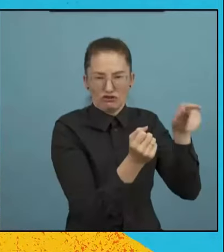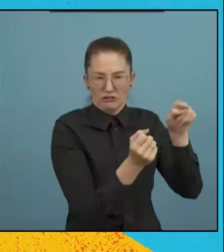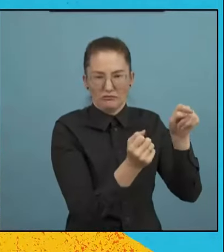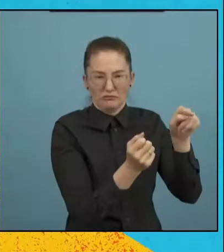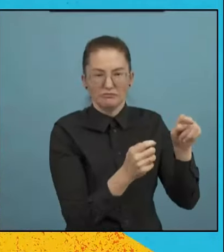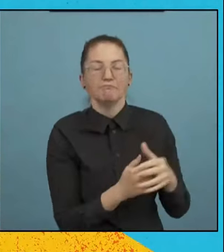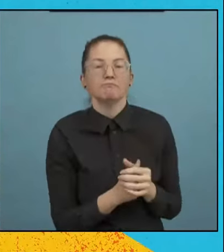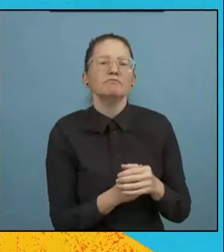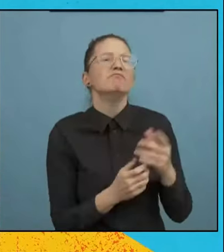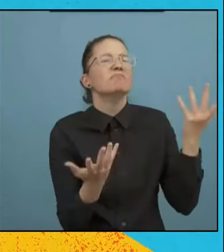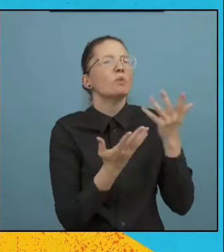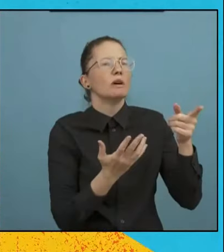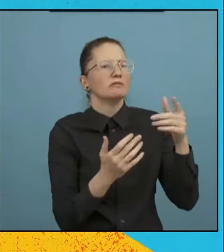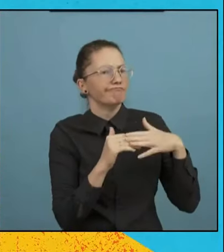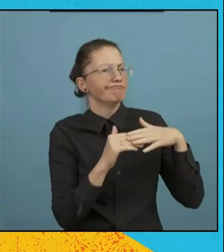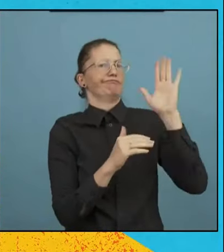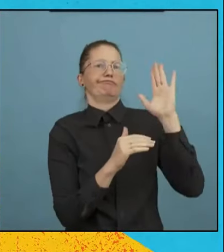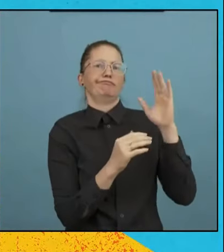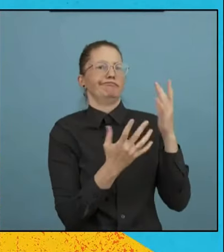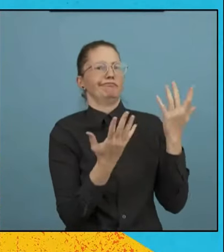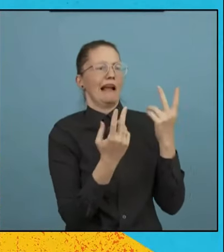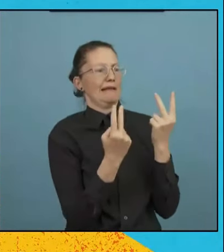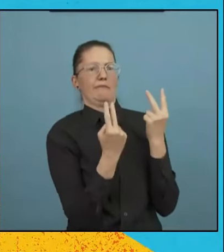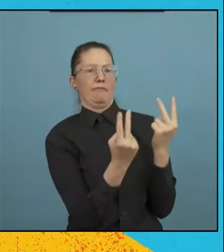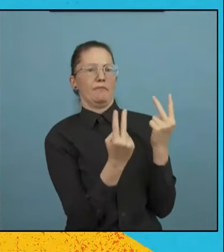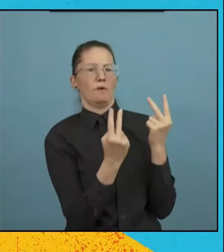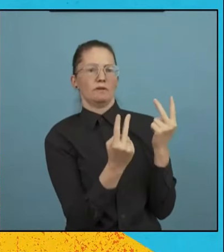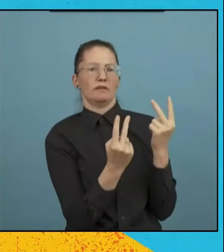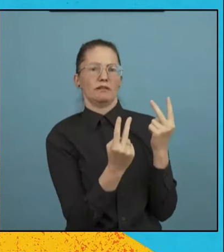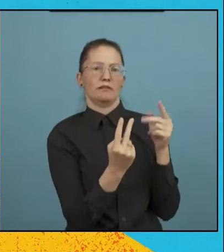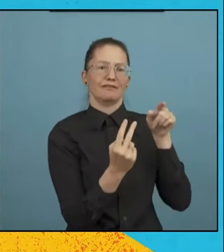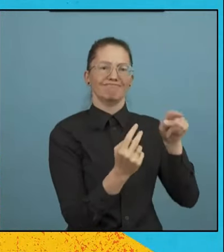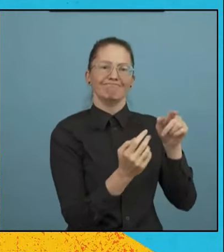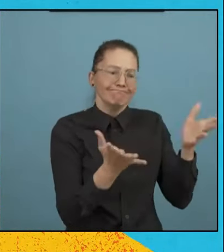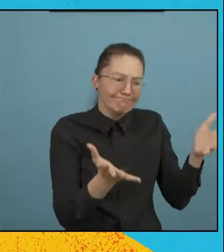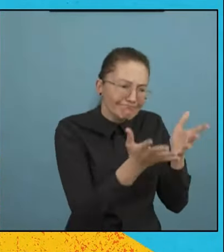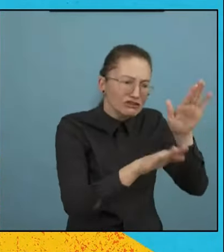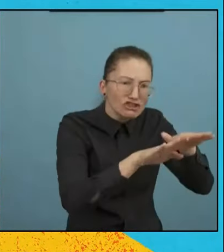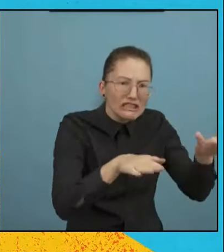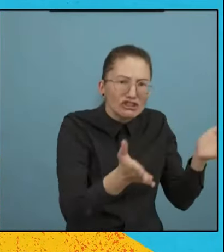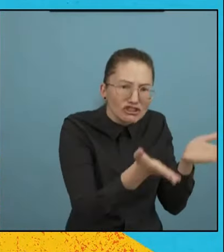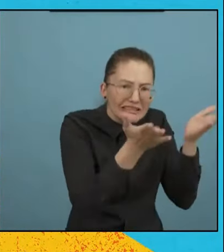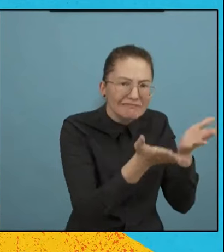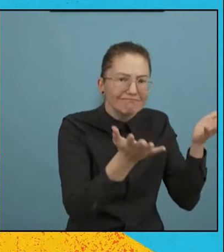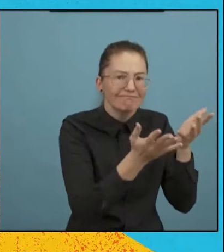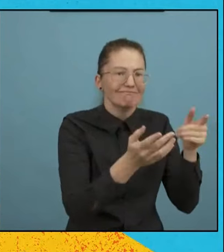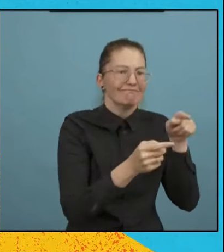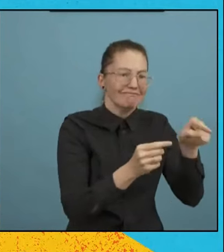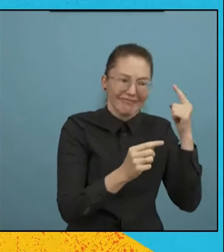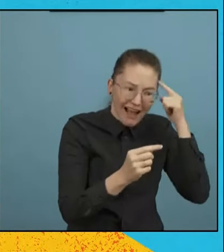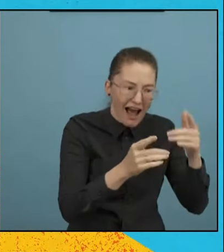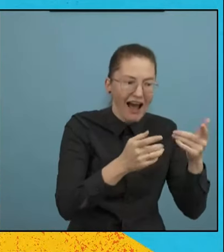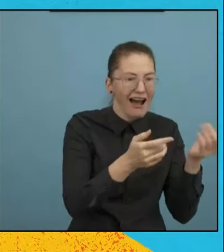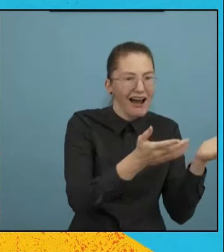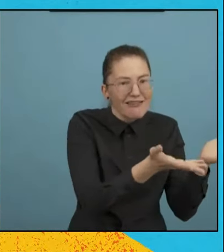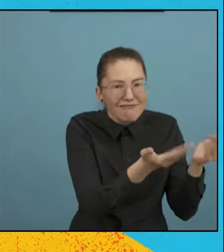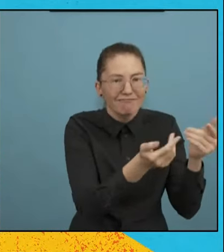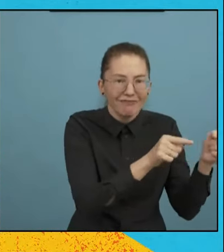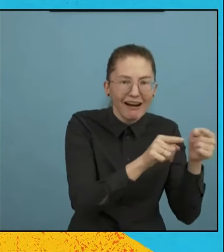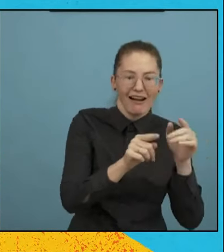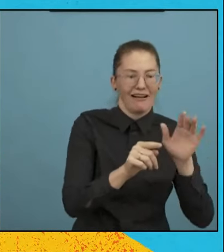in a hybrid mood after the pandemic. Back to the question. It's a really great question. My experience working